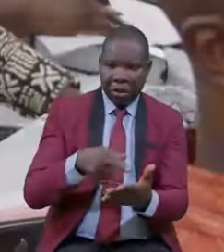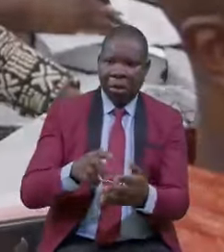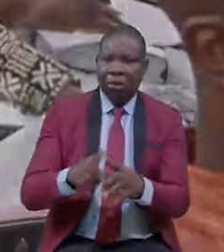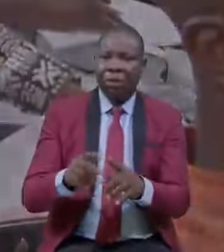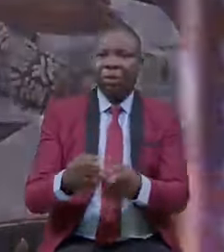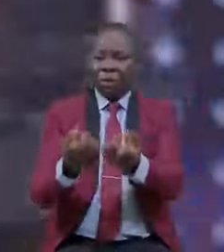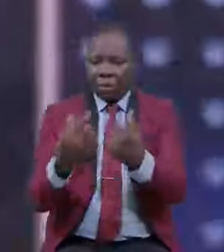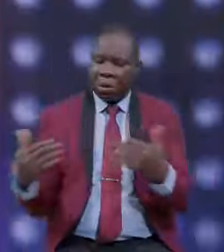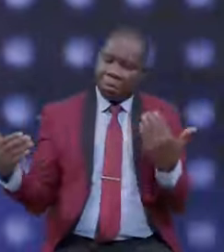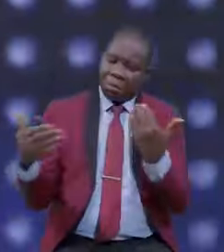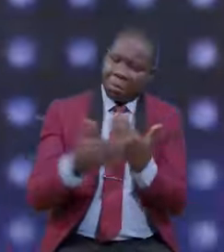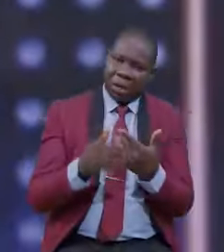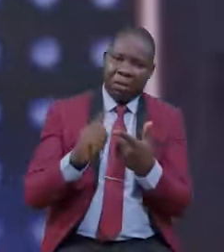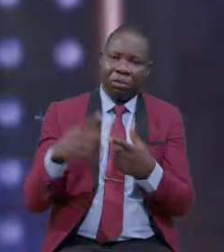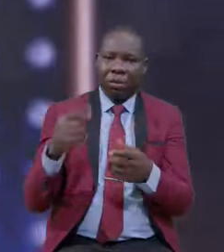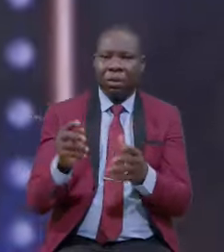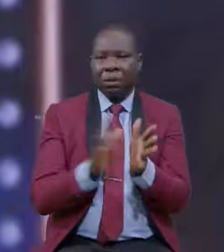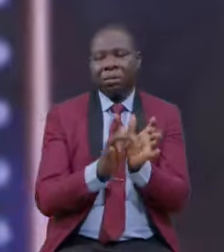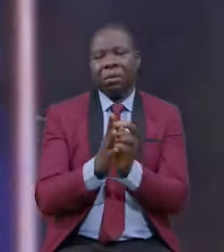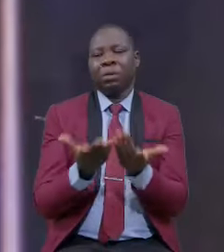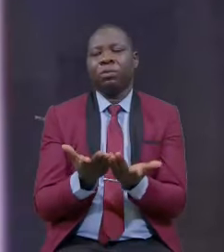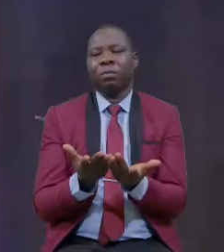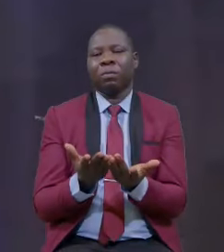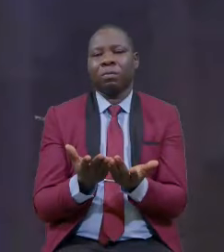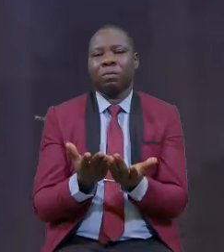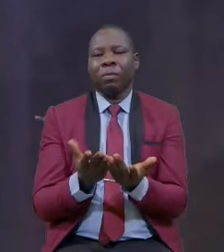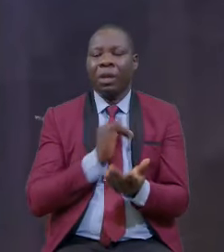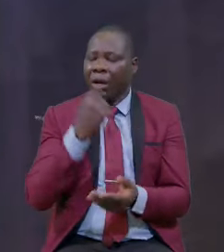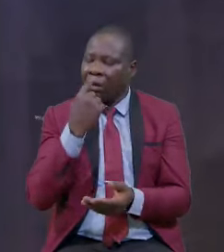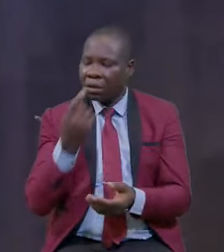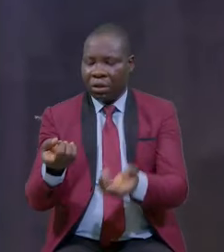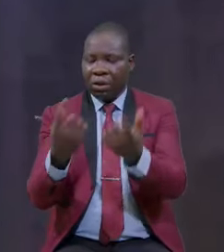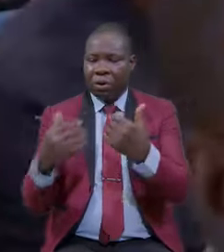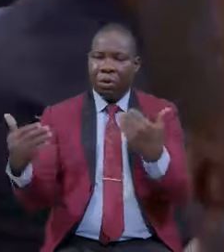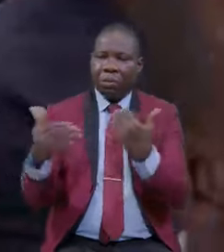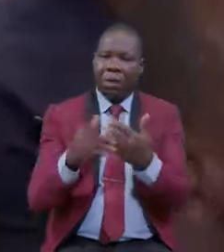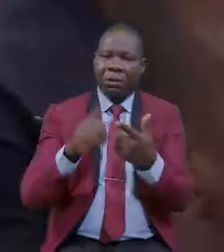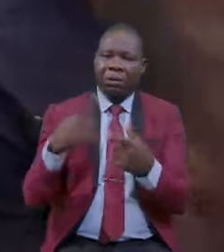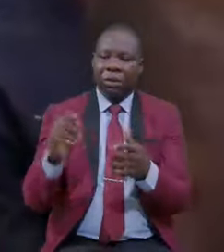said, come back to the Bible. Amen. Tell me, what's the Bible?